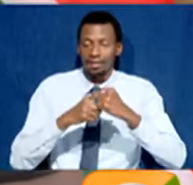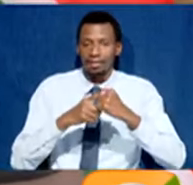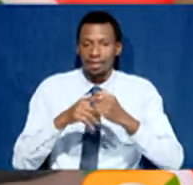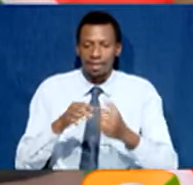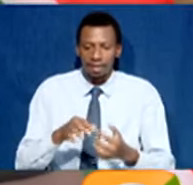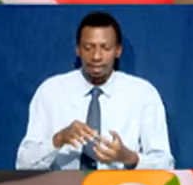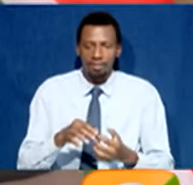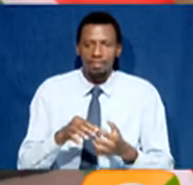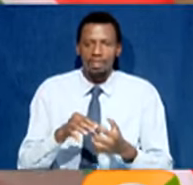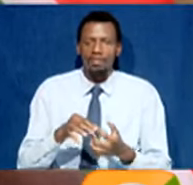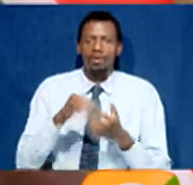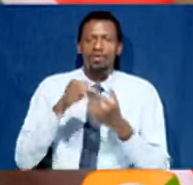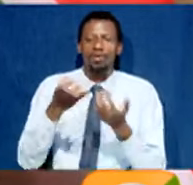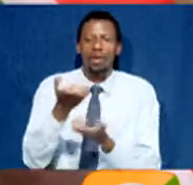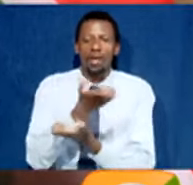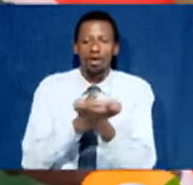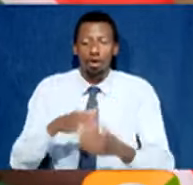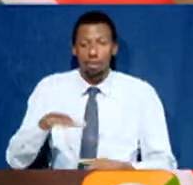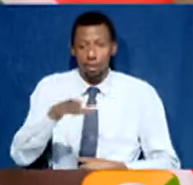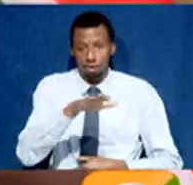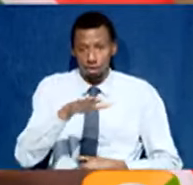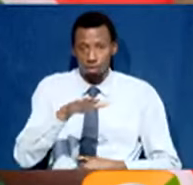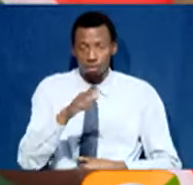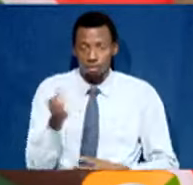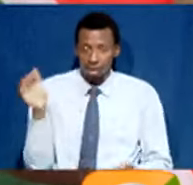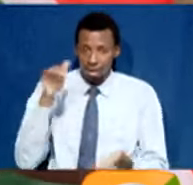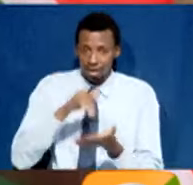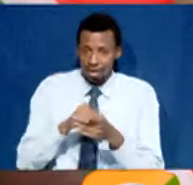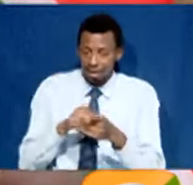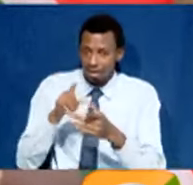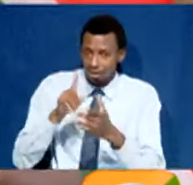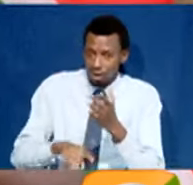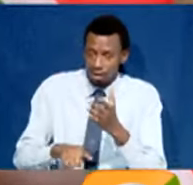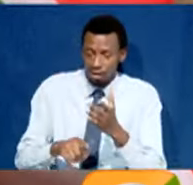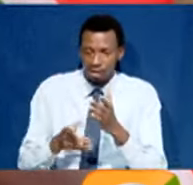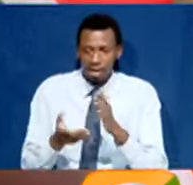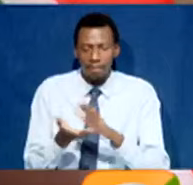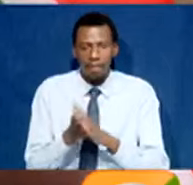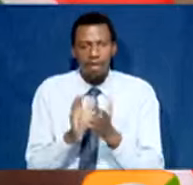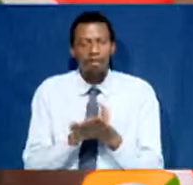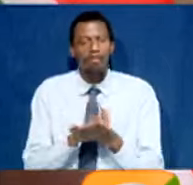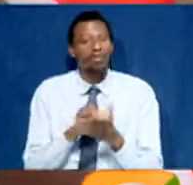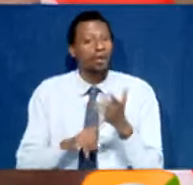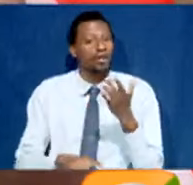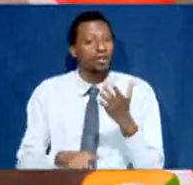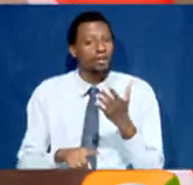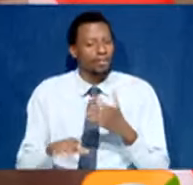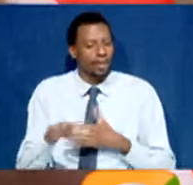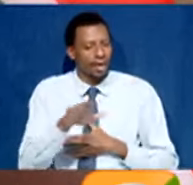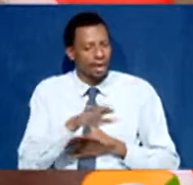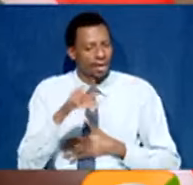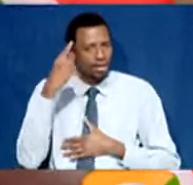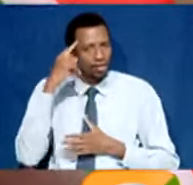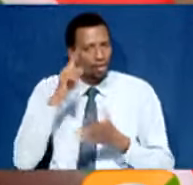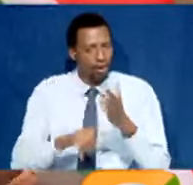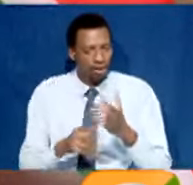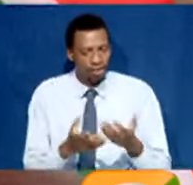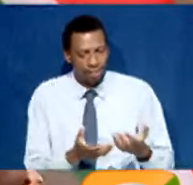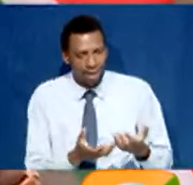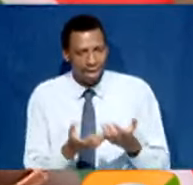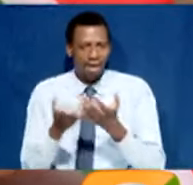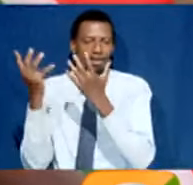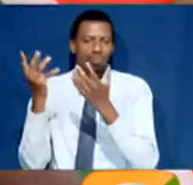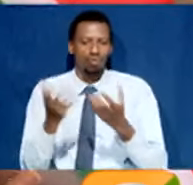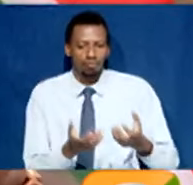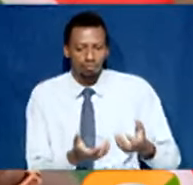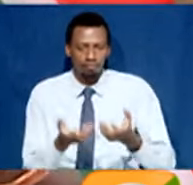special economic zones. Again, these will become engines of exports, because we